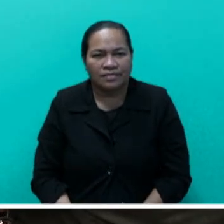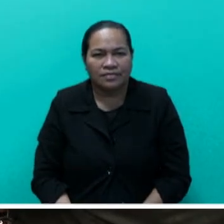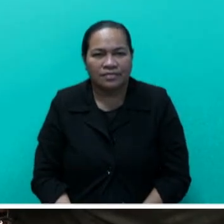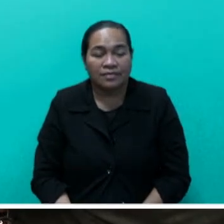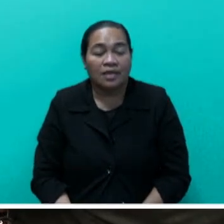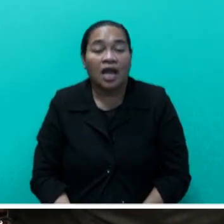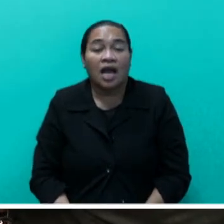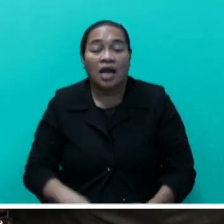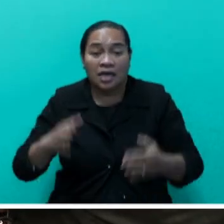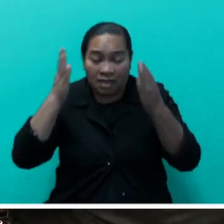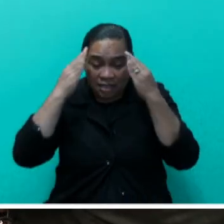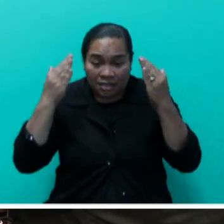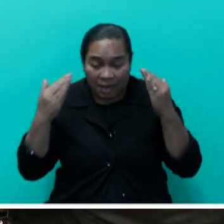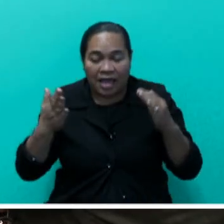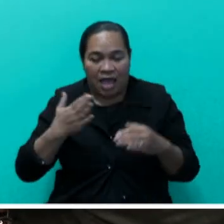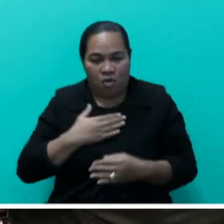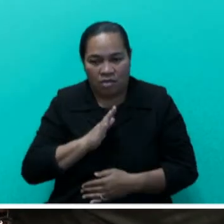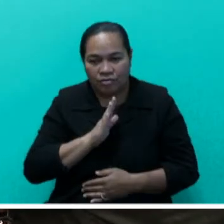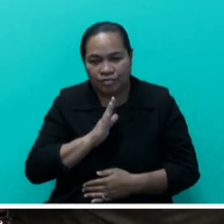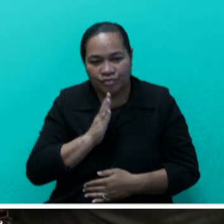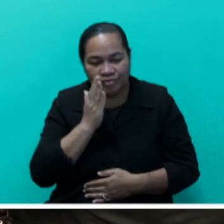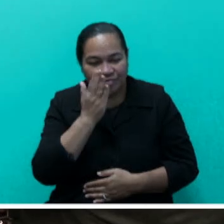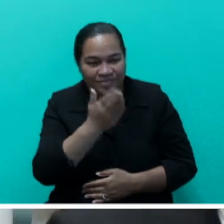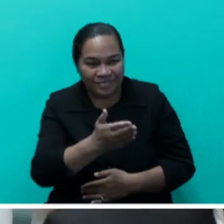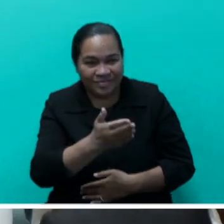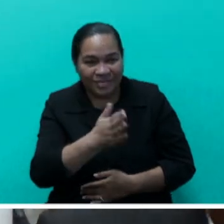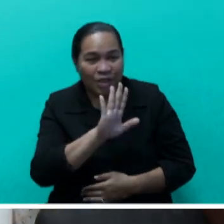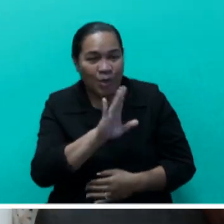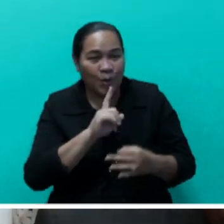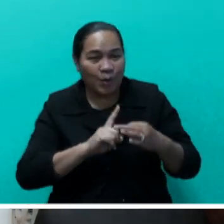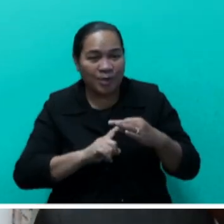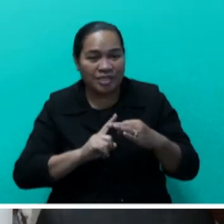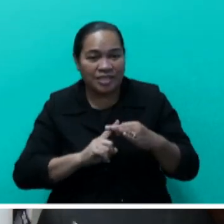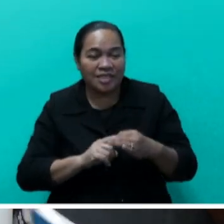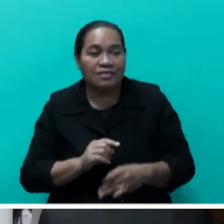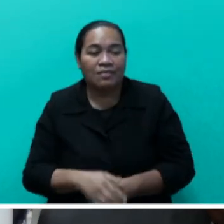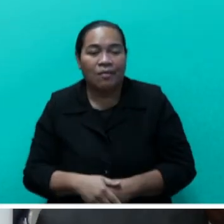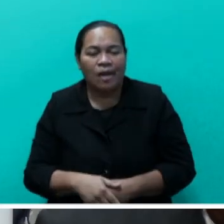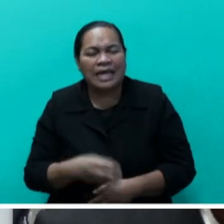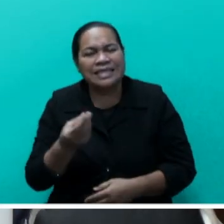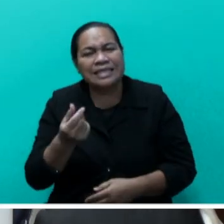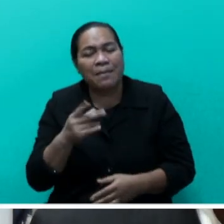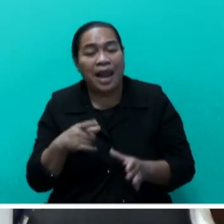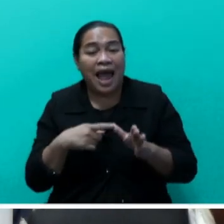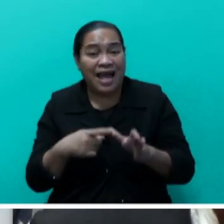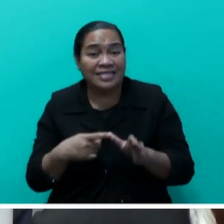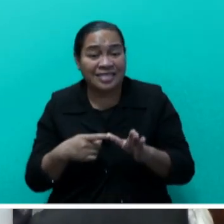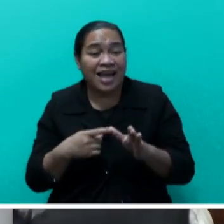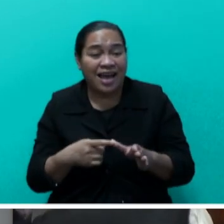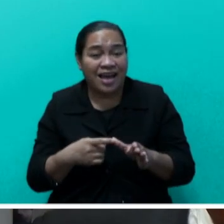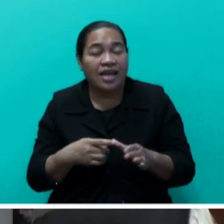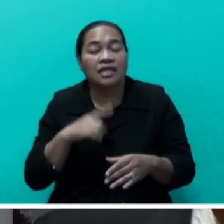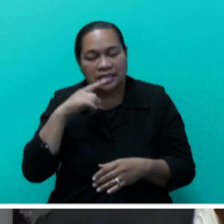Honourable Speaker, now I'll address the Honourable Rokomatu's question. I think the simple answer to the question, Honourable Speaker,